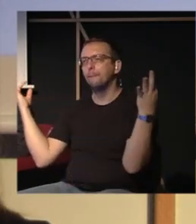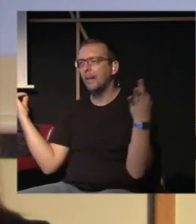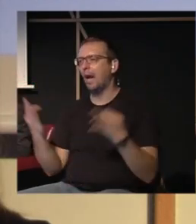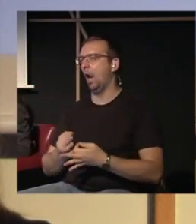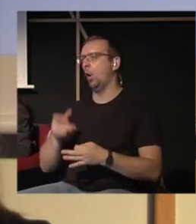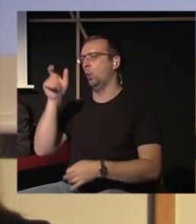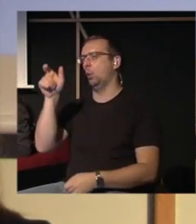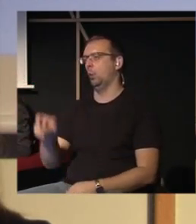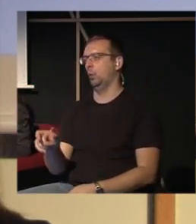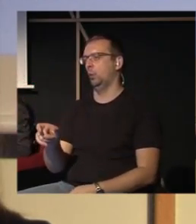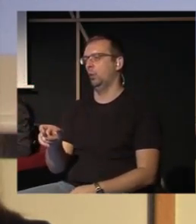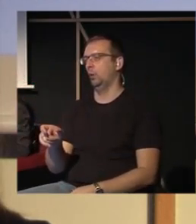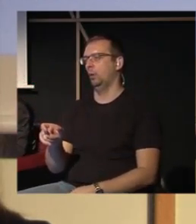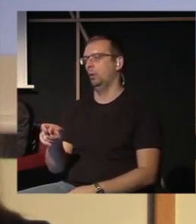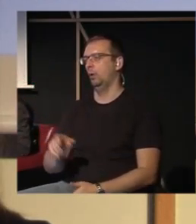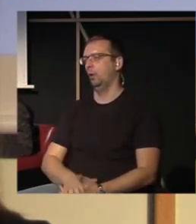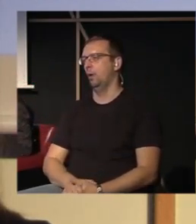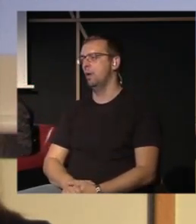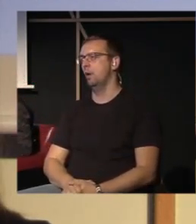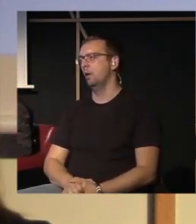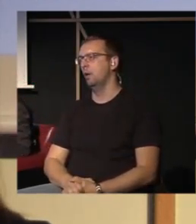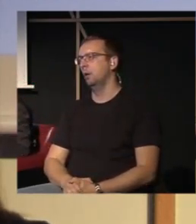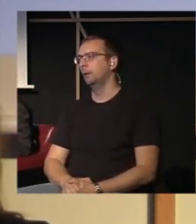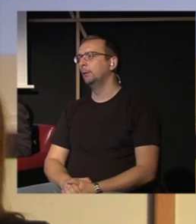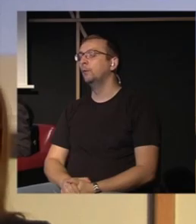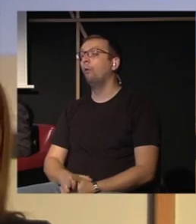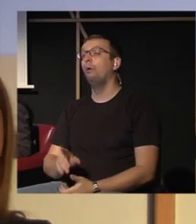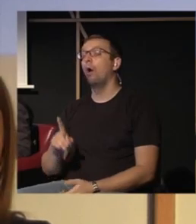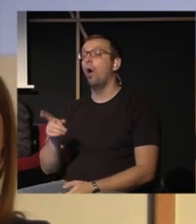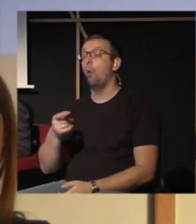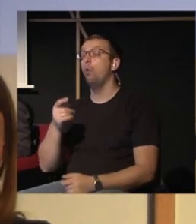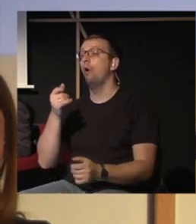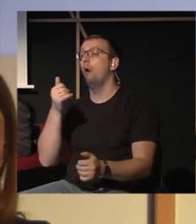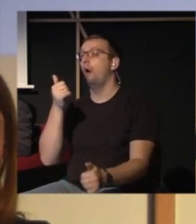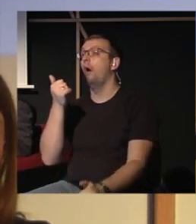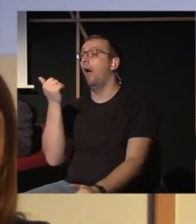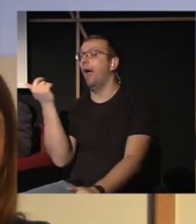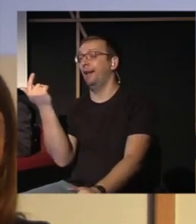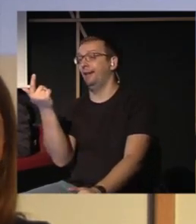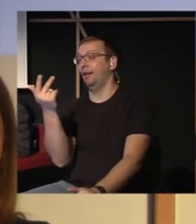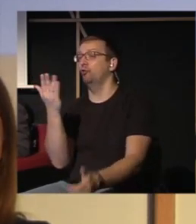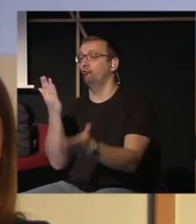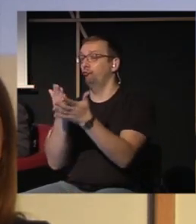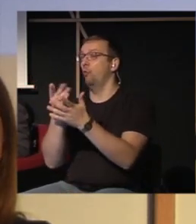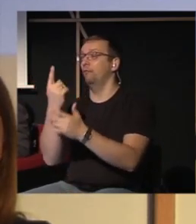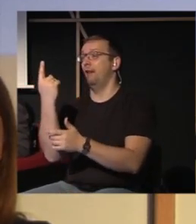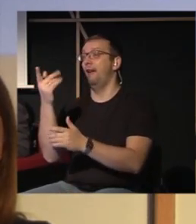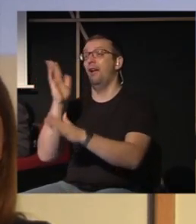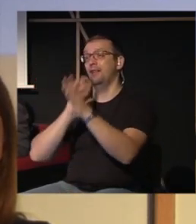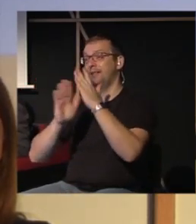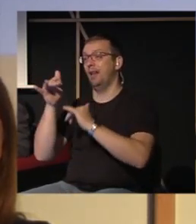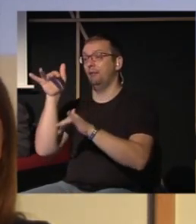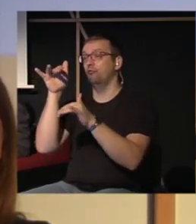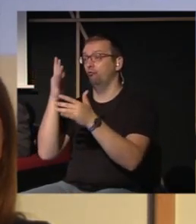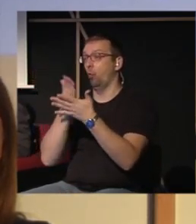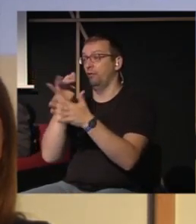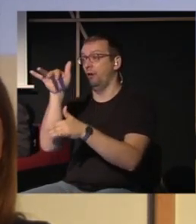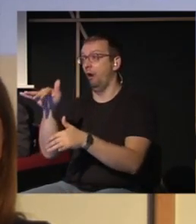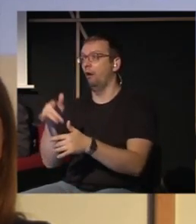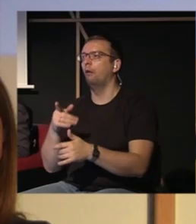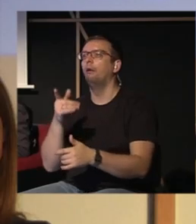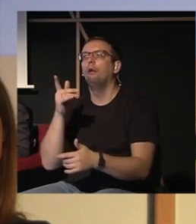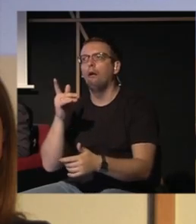time, increased quite a lot in all of those three clubs or countries. So it's really interesting for a club to work as well from